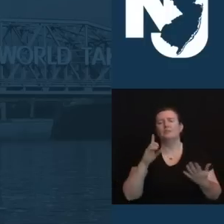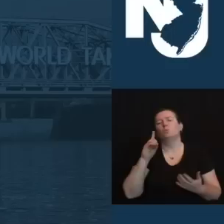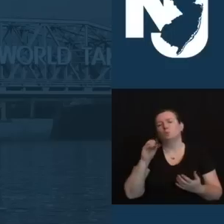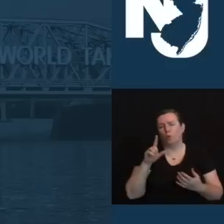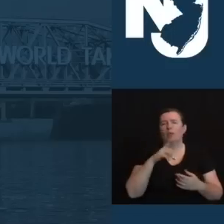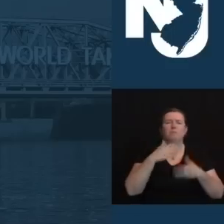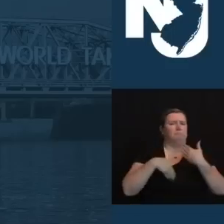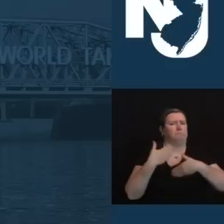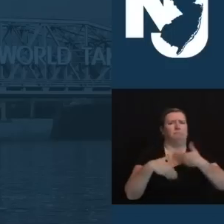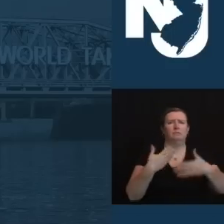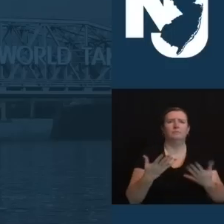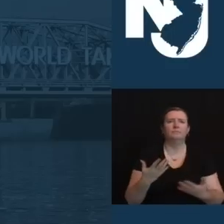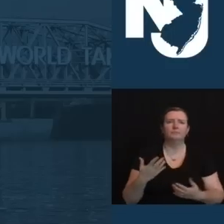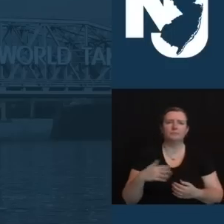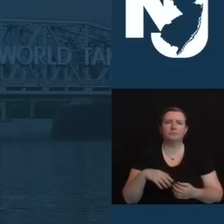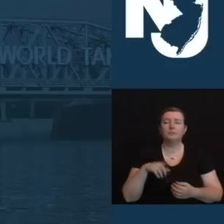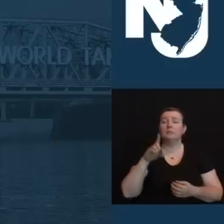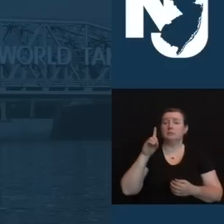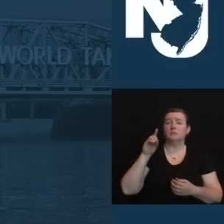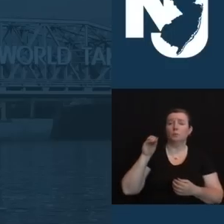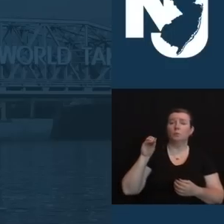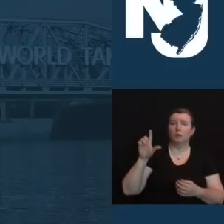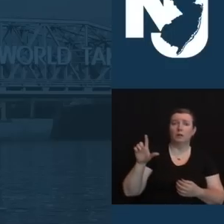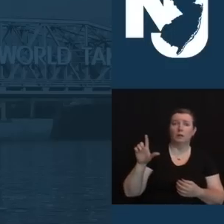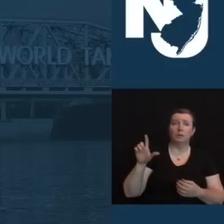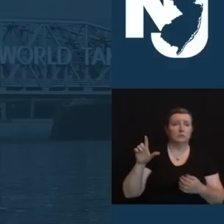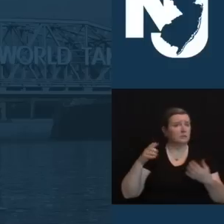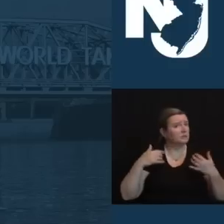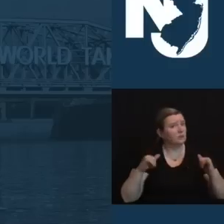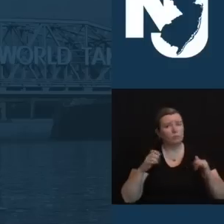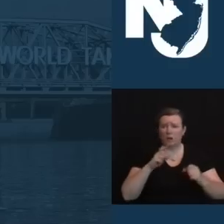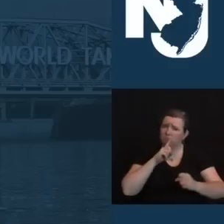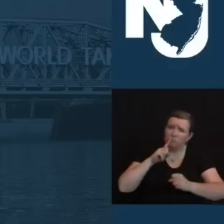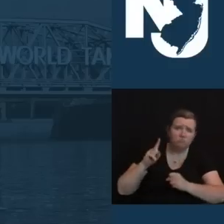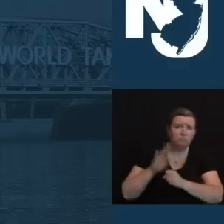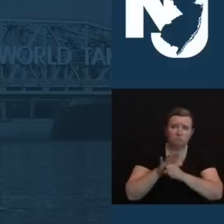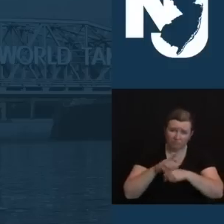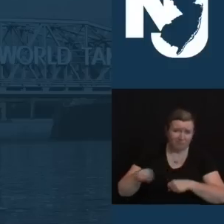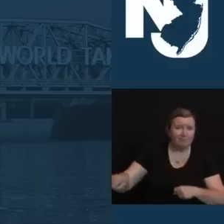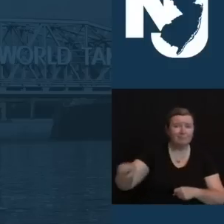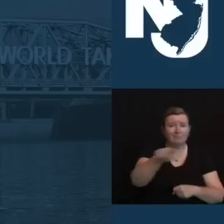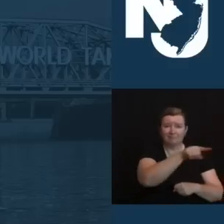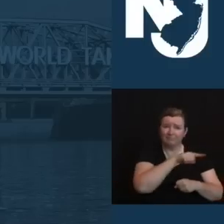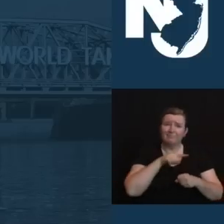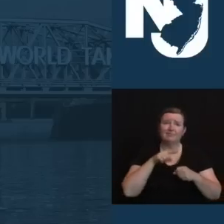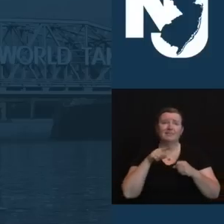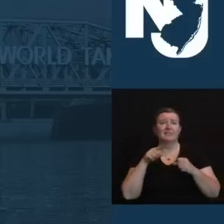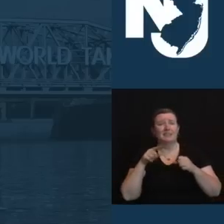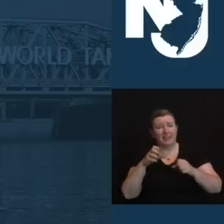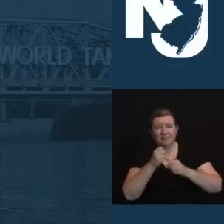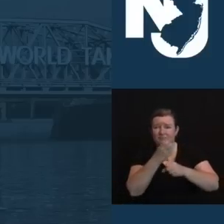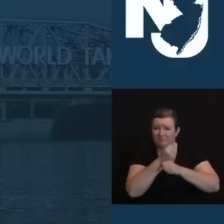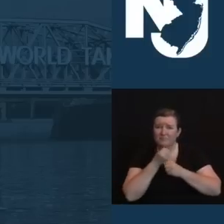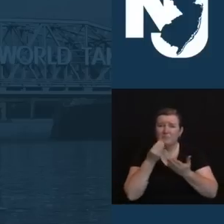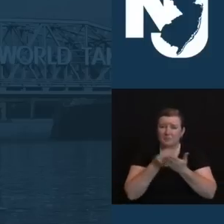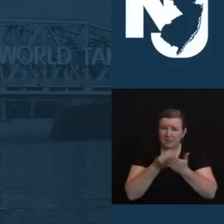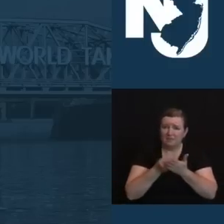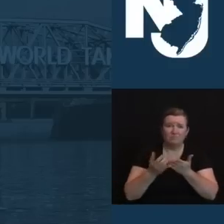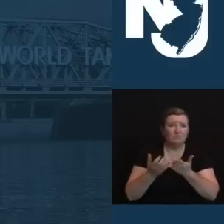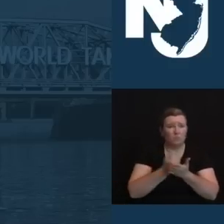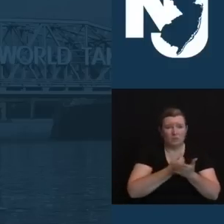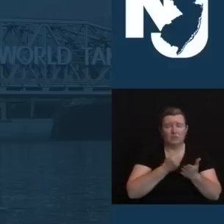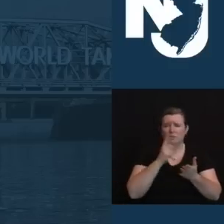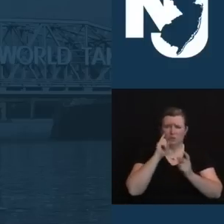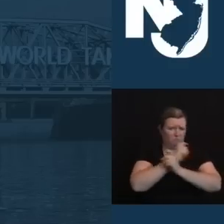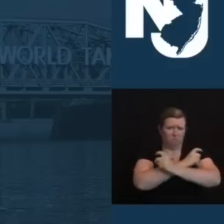department continues its work to ensure that every New Jerseyan who is eligible for benefits gets every penny which they deserve. As